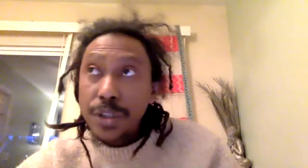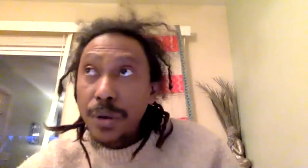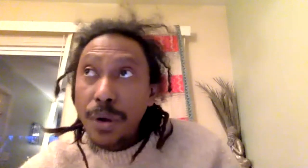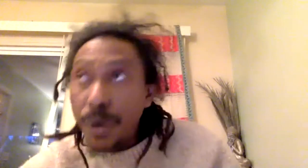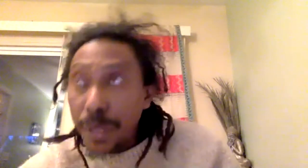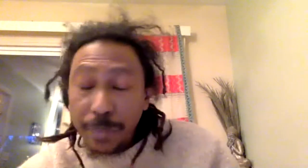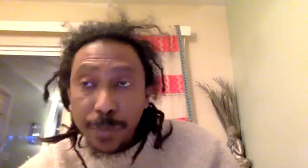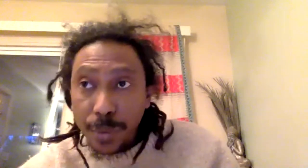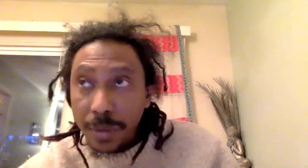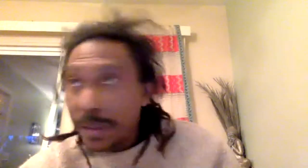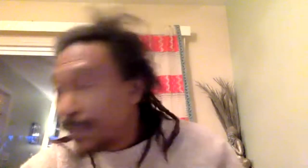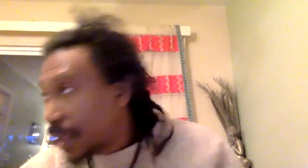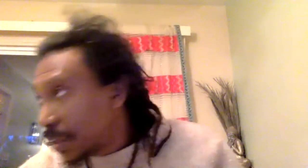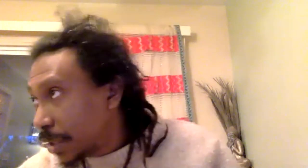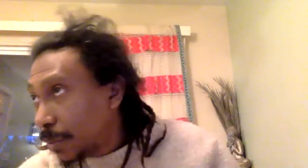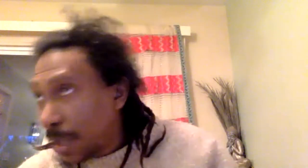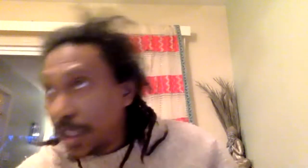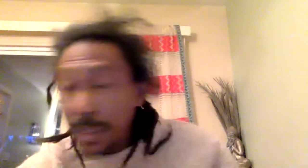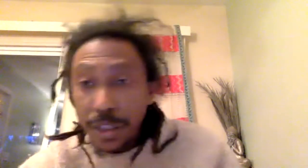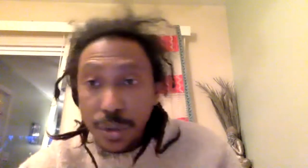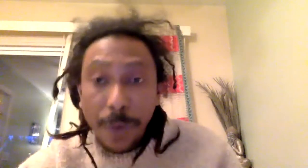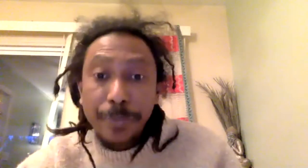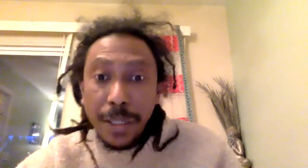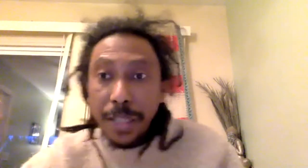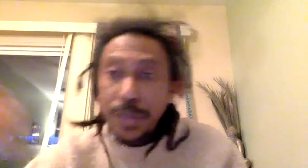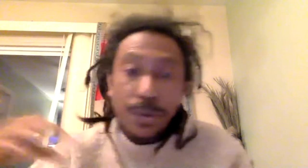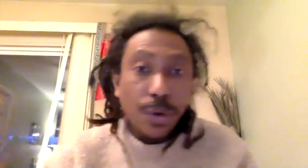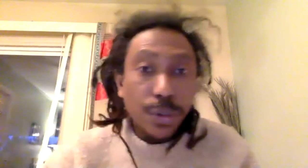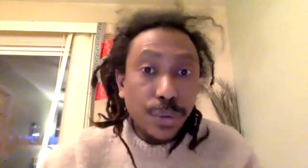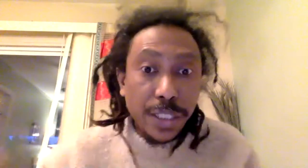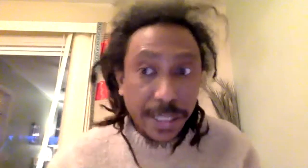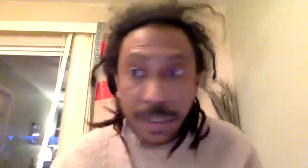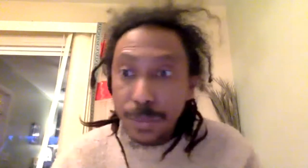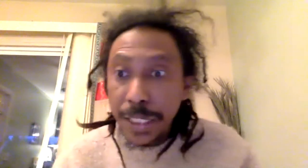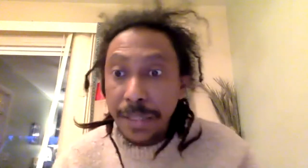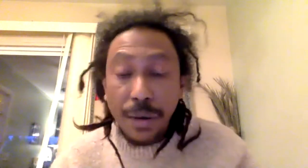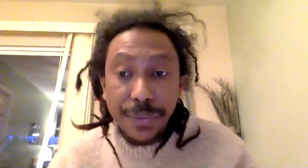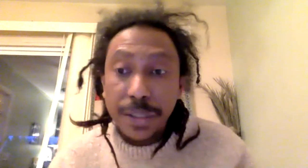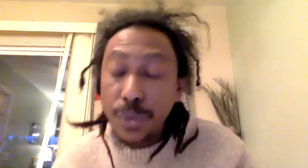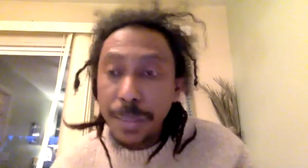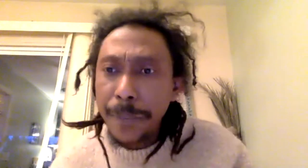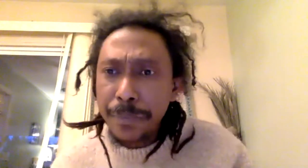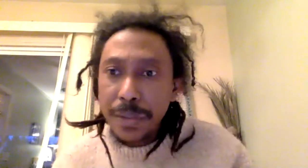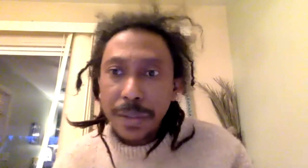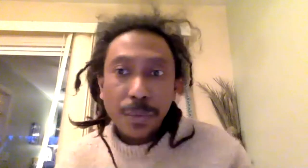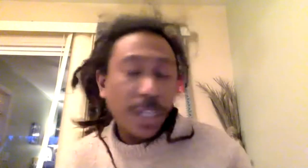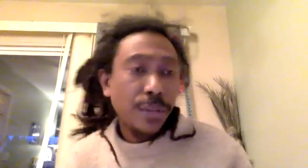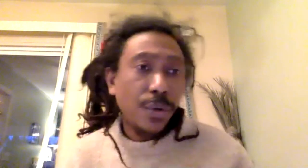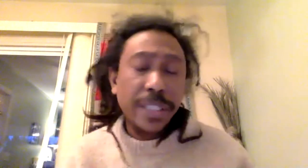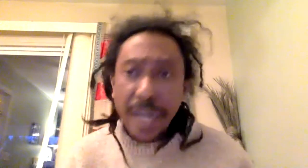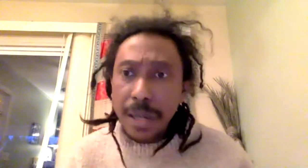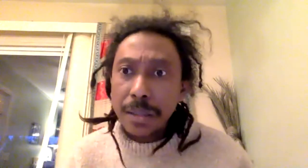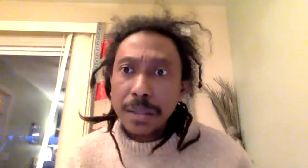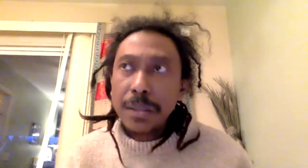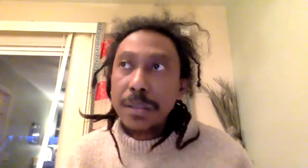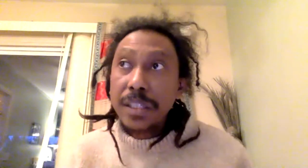So all the people, if they're watching the show, like you go to the ceremony of the tumba, when you go